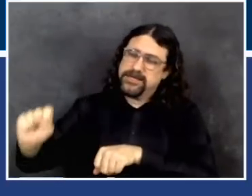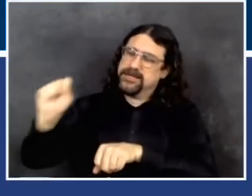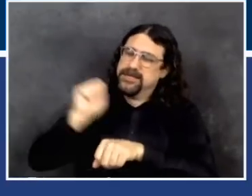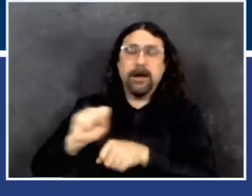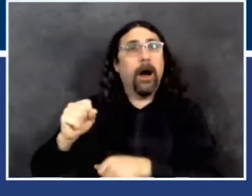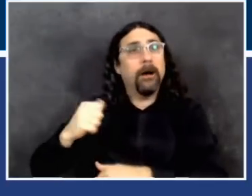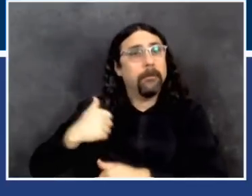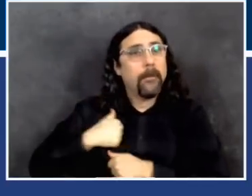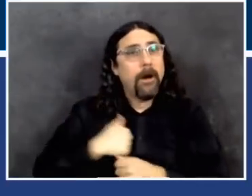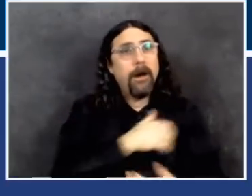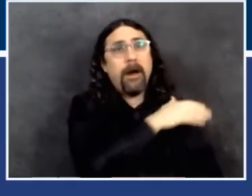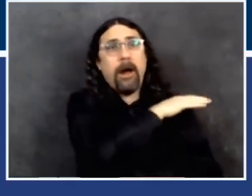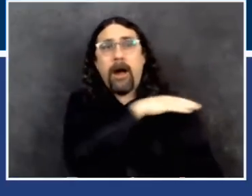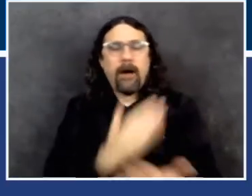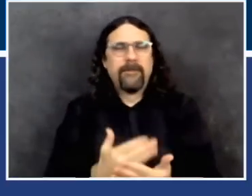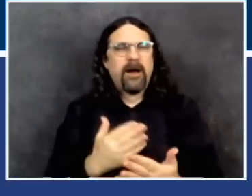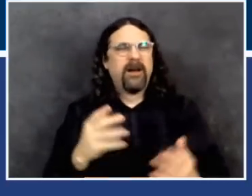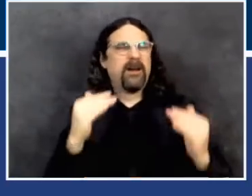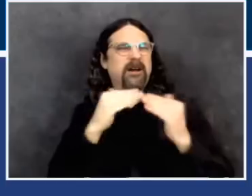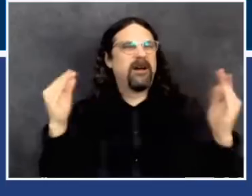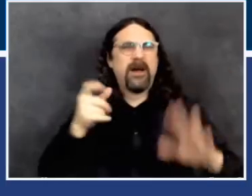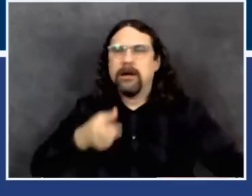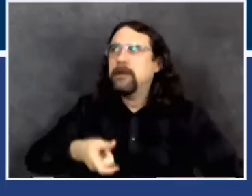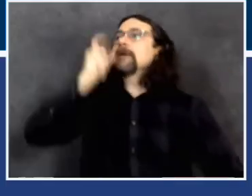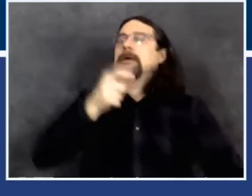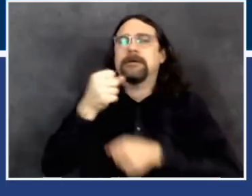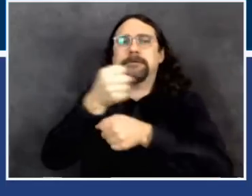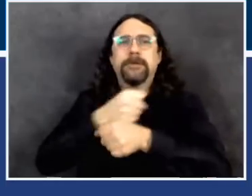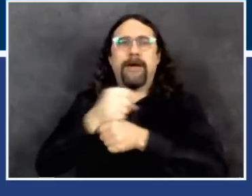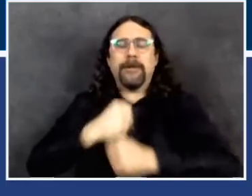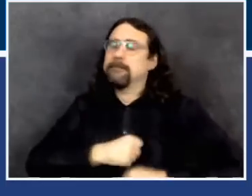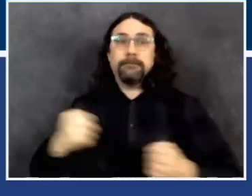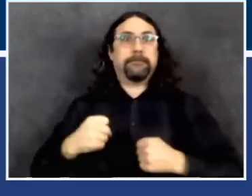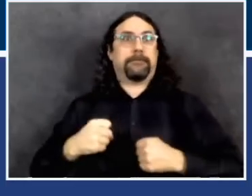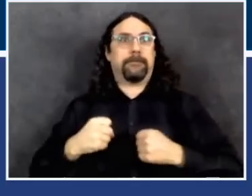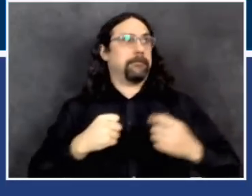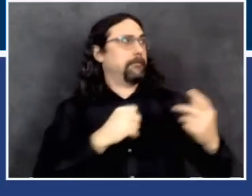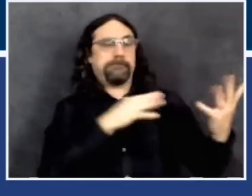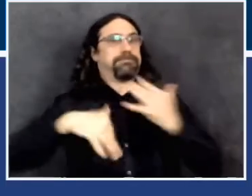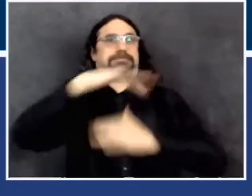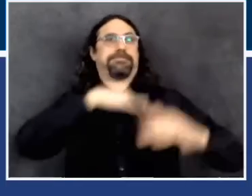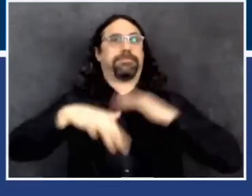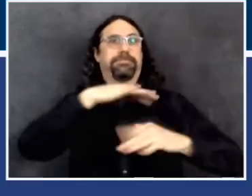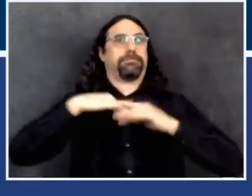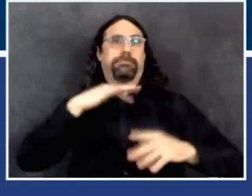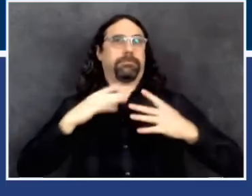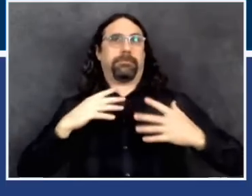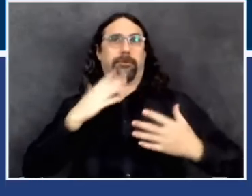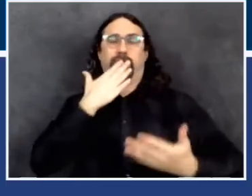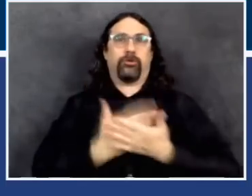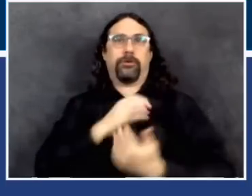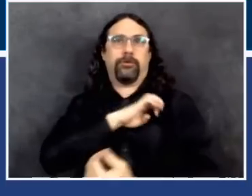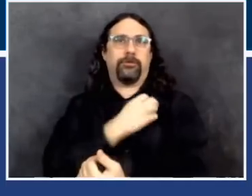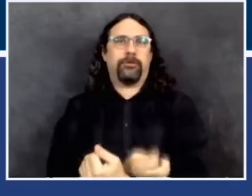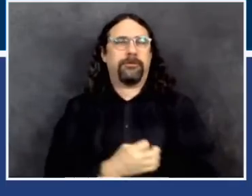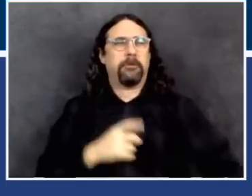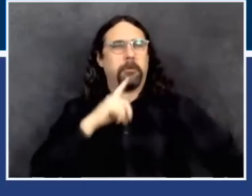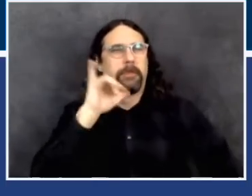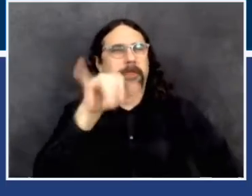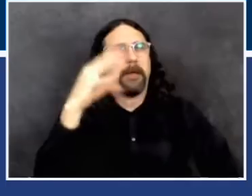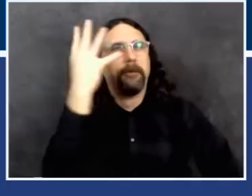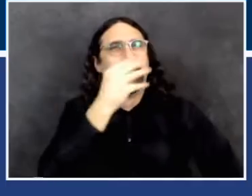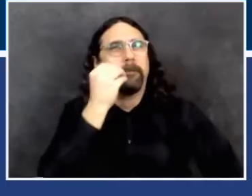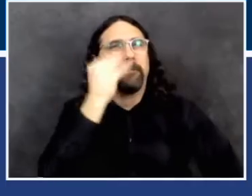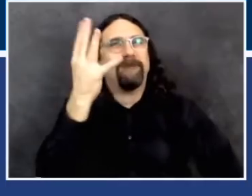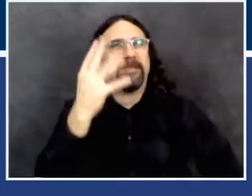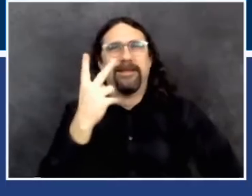It's really, really beautiful. It's really beautiful and moving. And it's meaning a lot to our